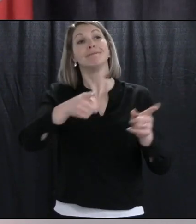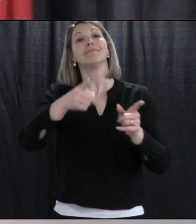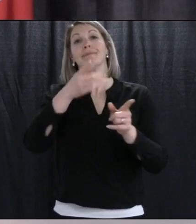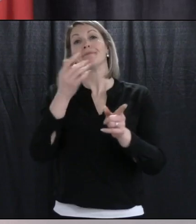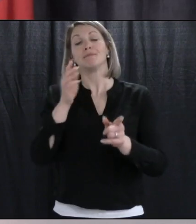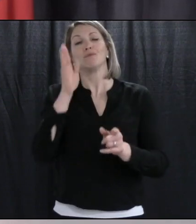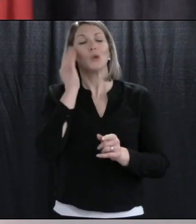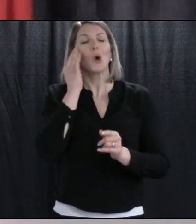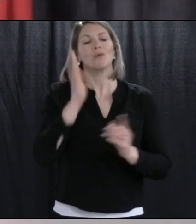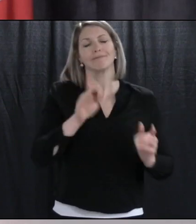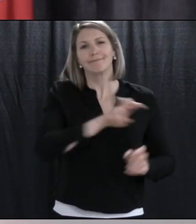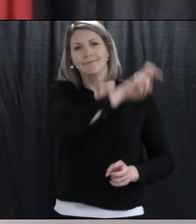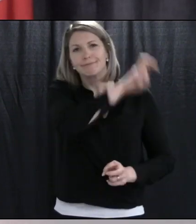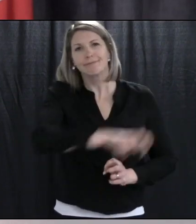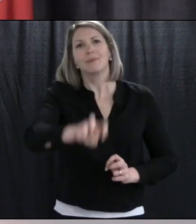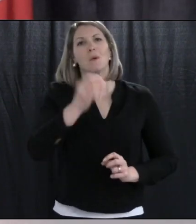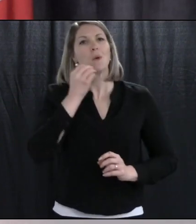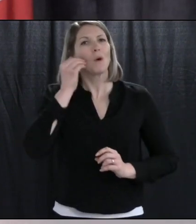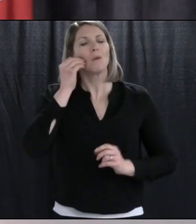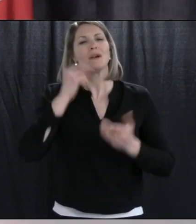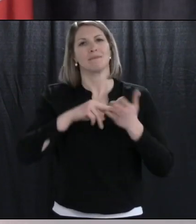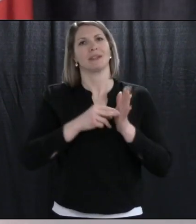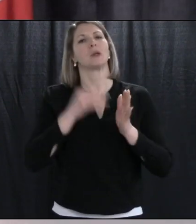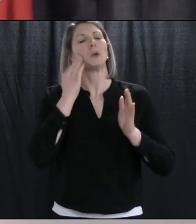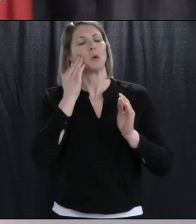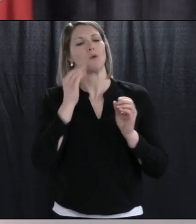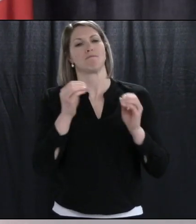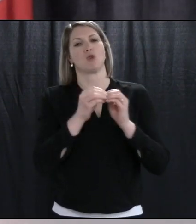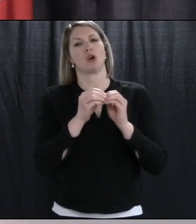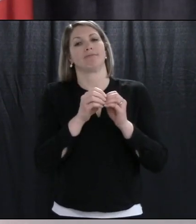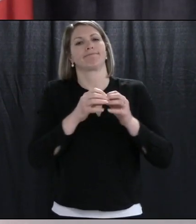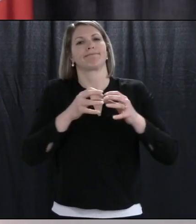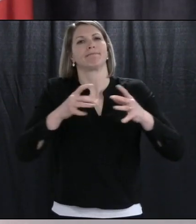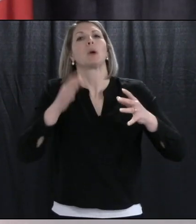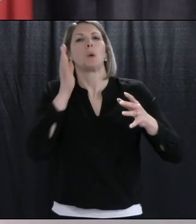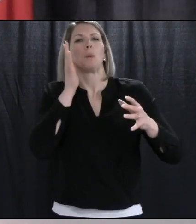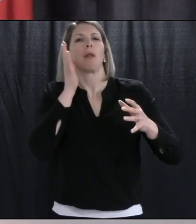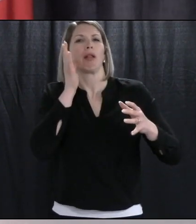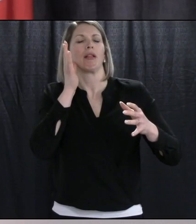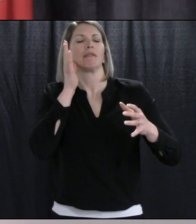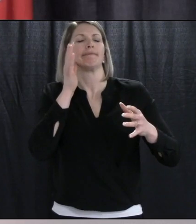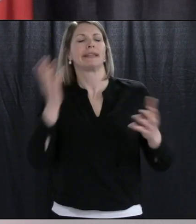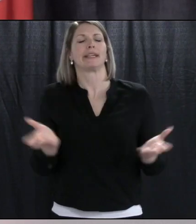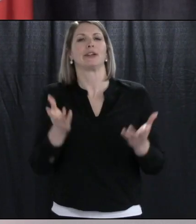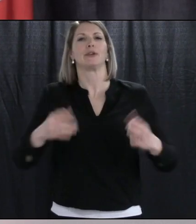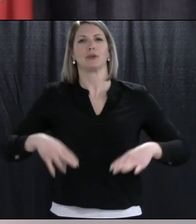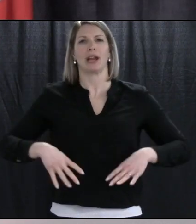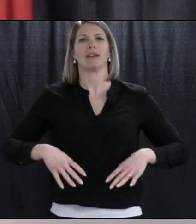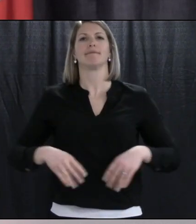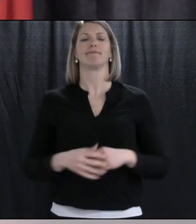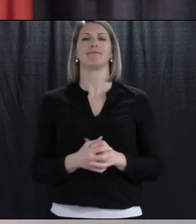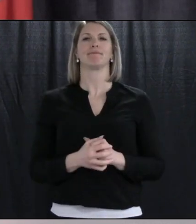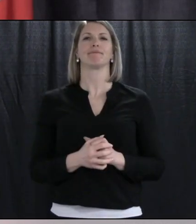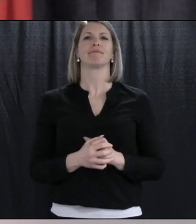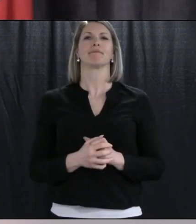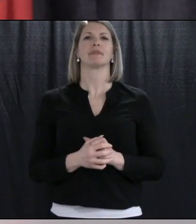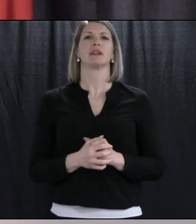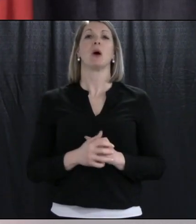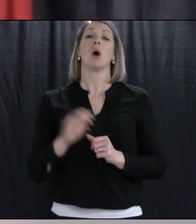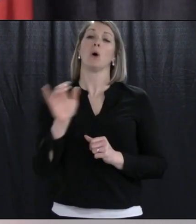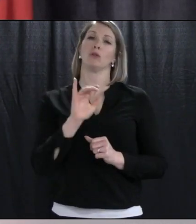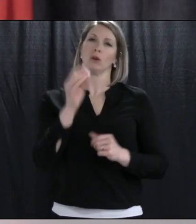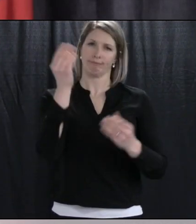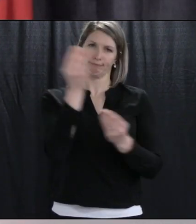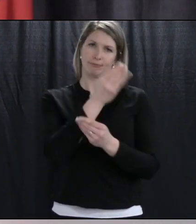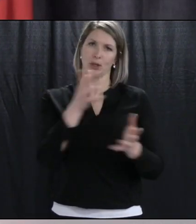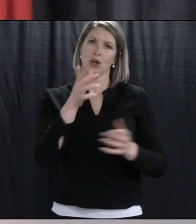this virus, that we are likely to have cases related to travel in this province. Please appreciate that due to privacy concerns, I